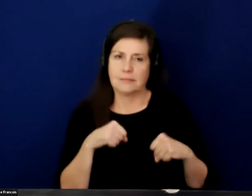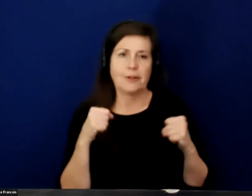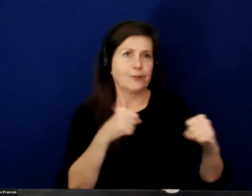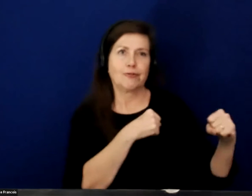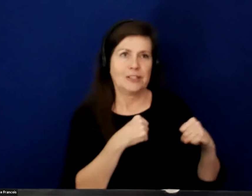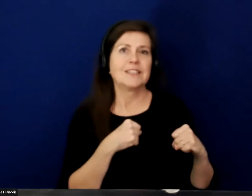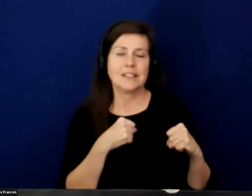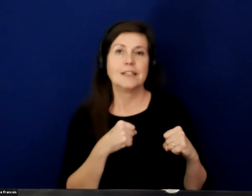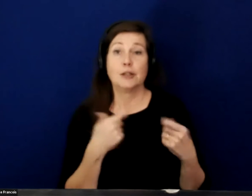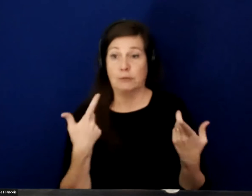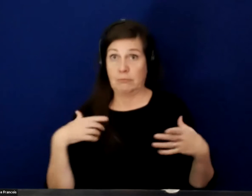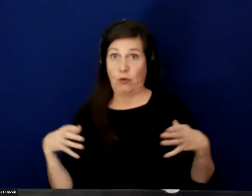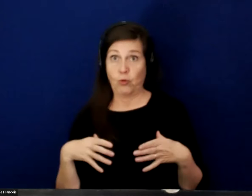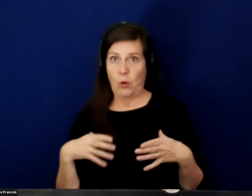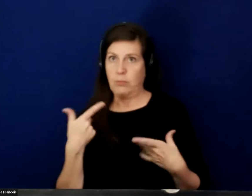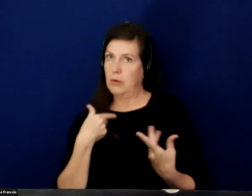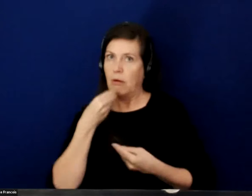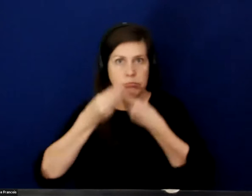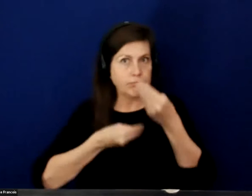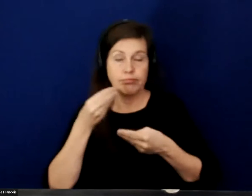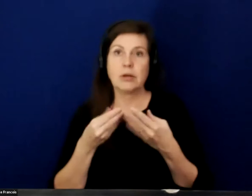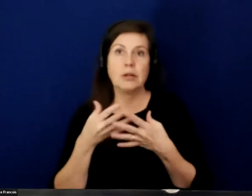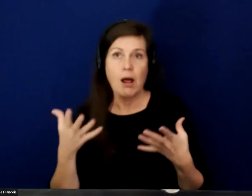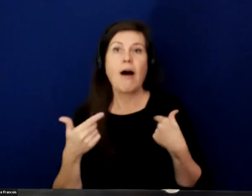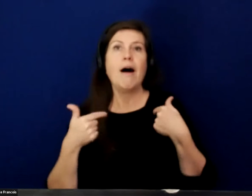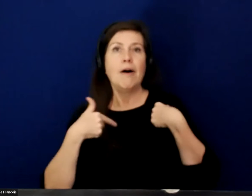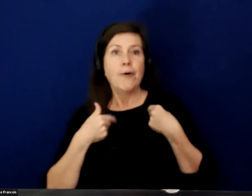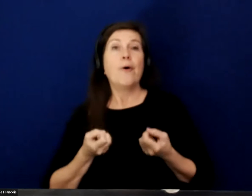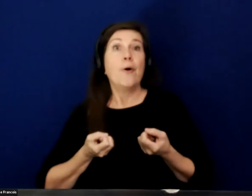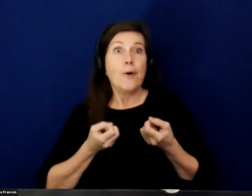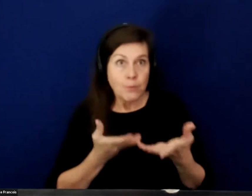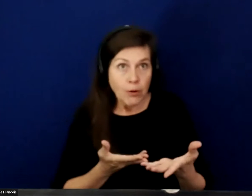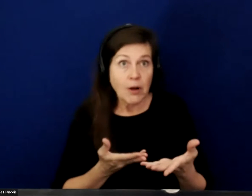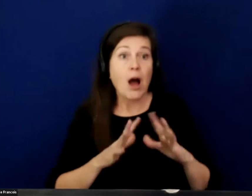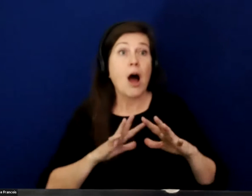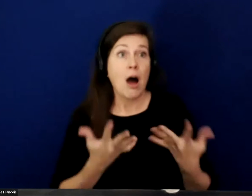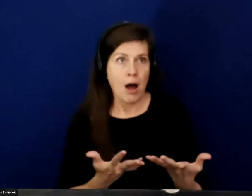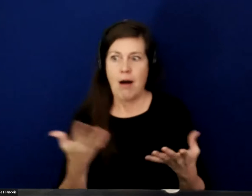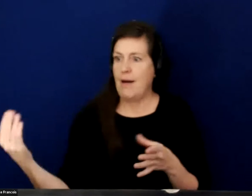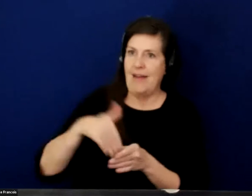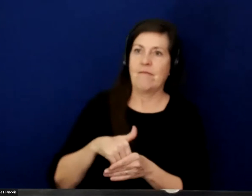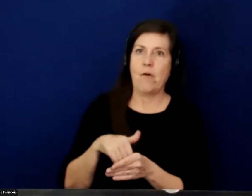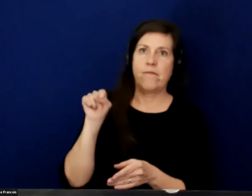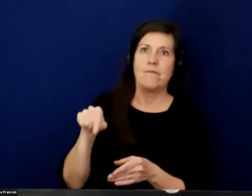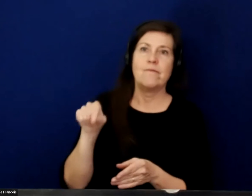a lot in our group about the value that we are providing by involving the users, and that we might need to explain that